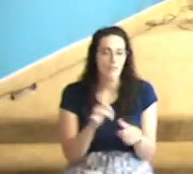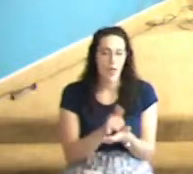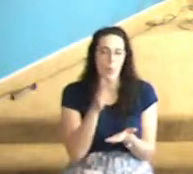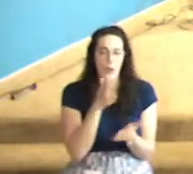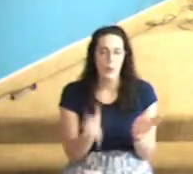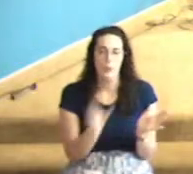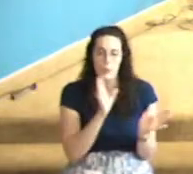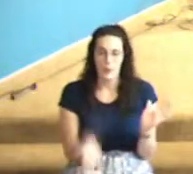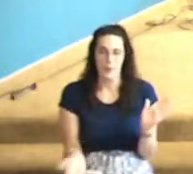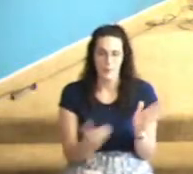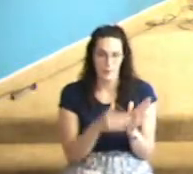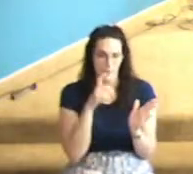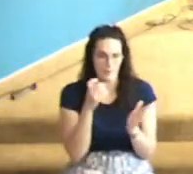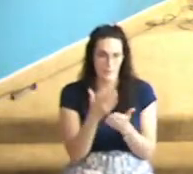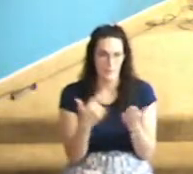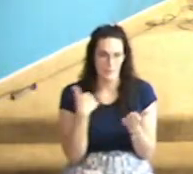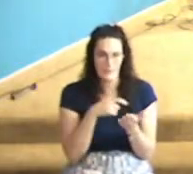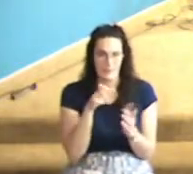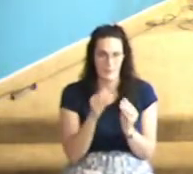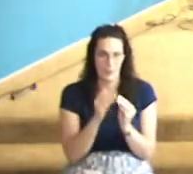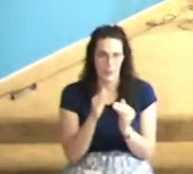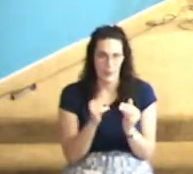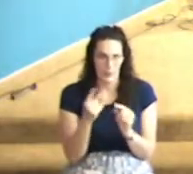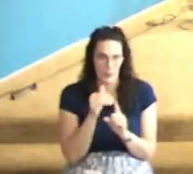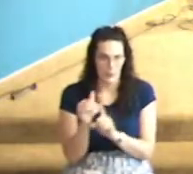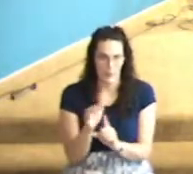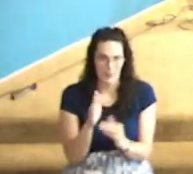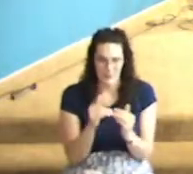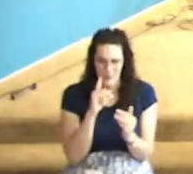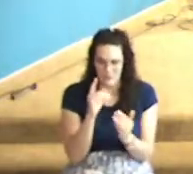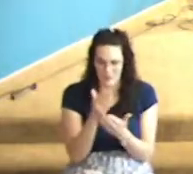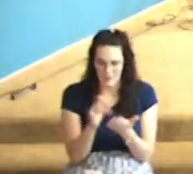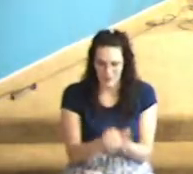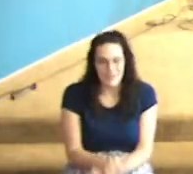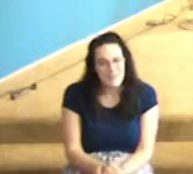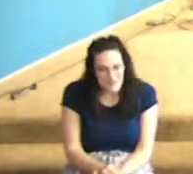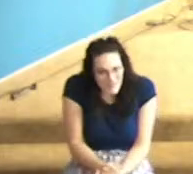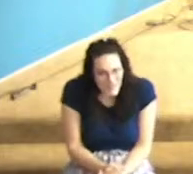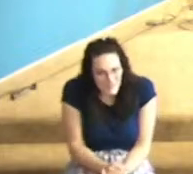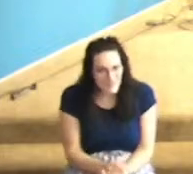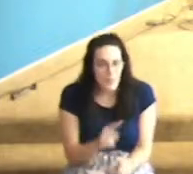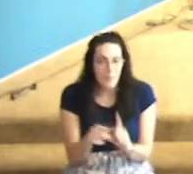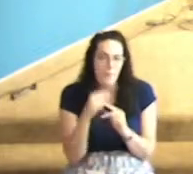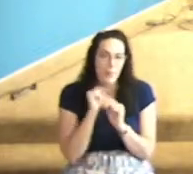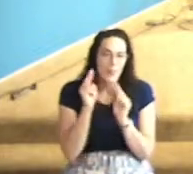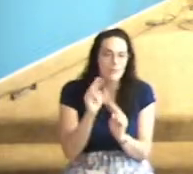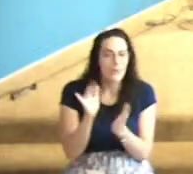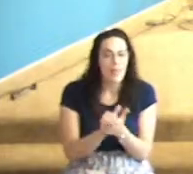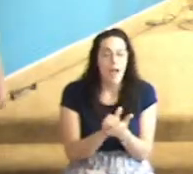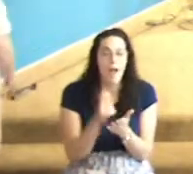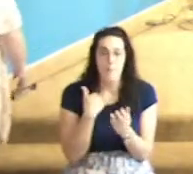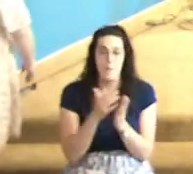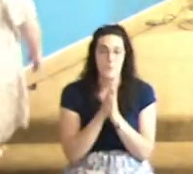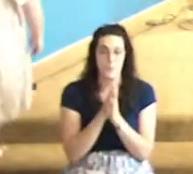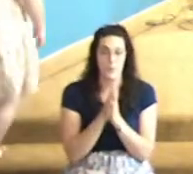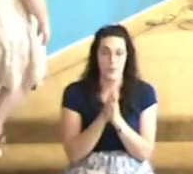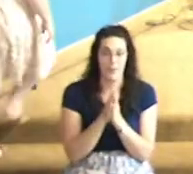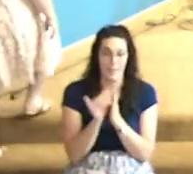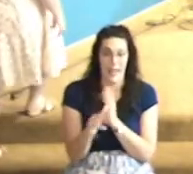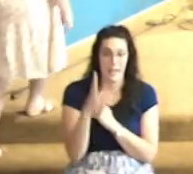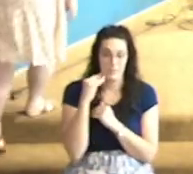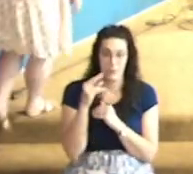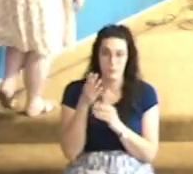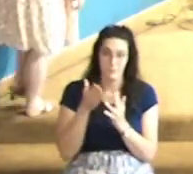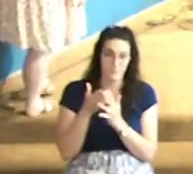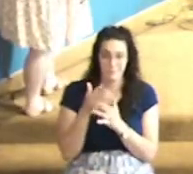because some of us just need more than one reminder on some of that. So I'm looking forward to that. And my prayer is that as we walk through this